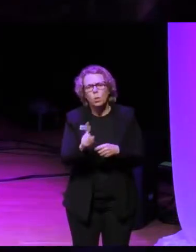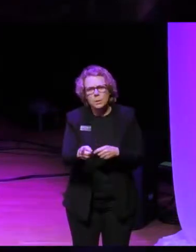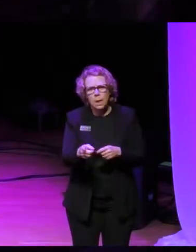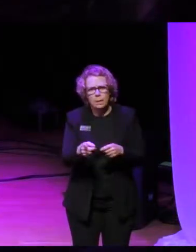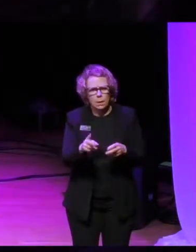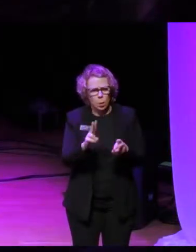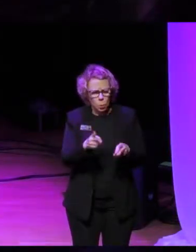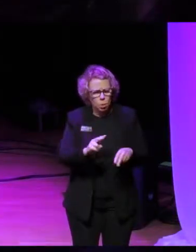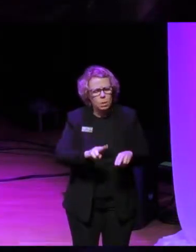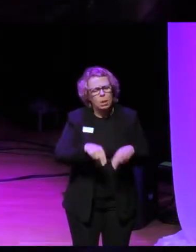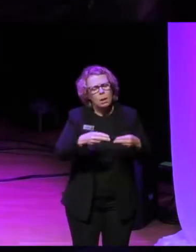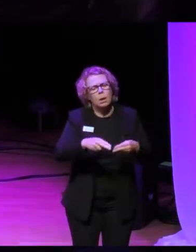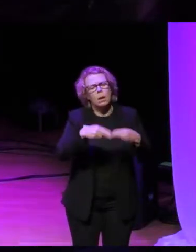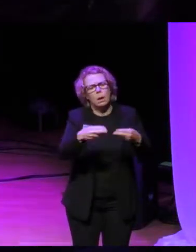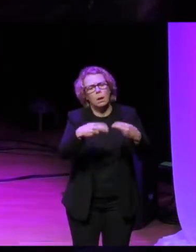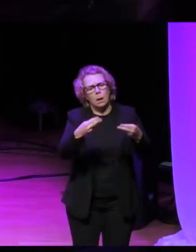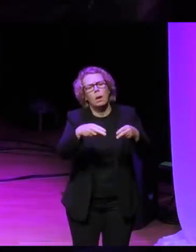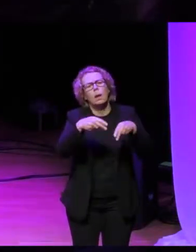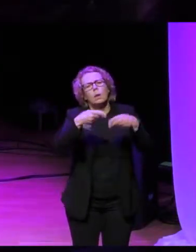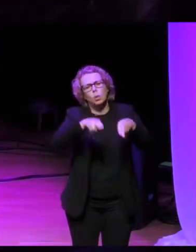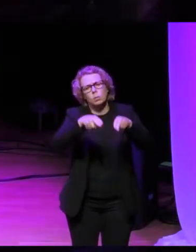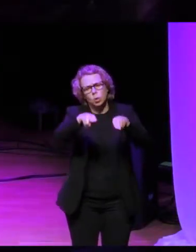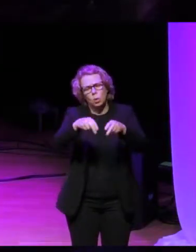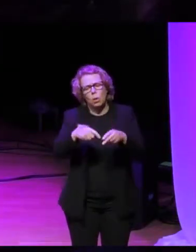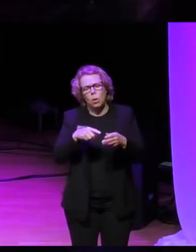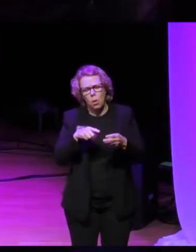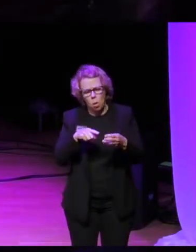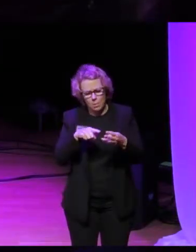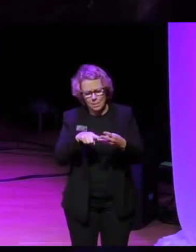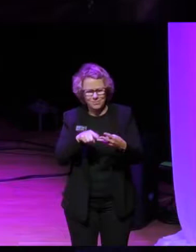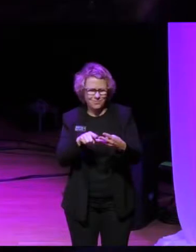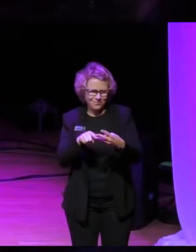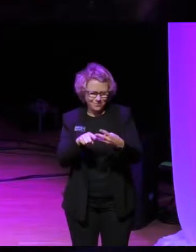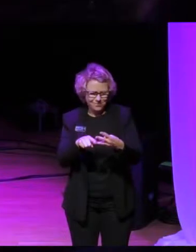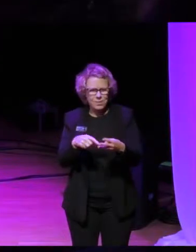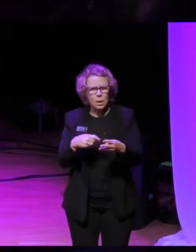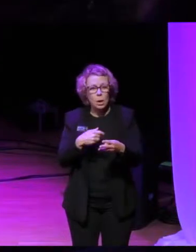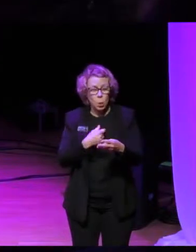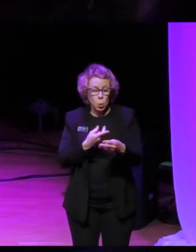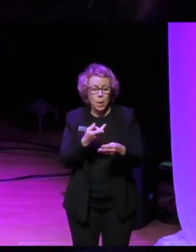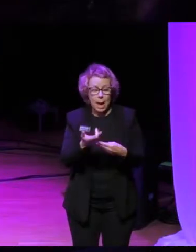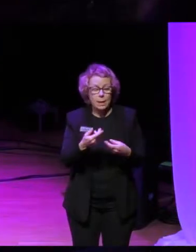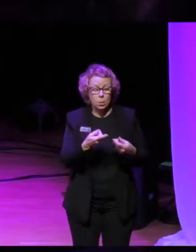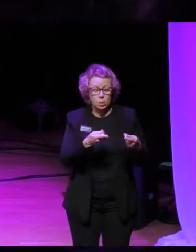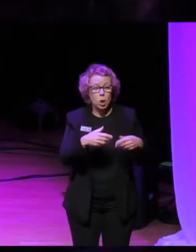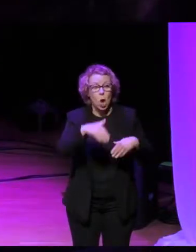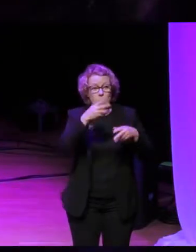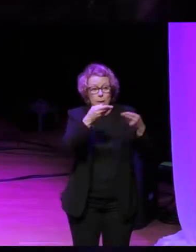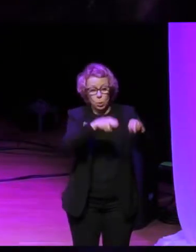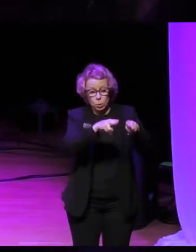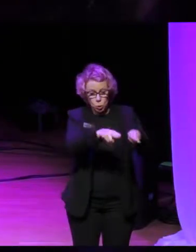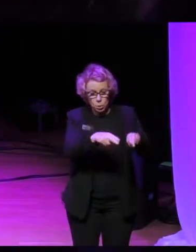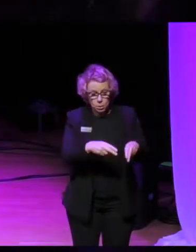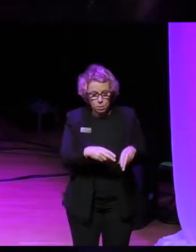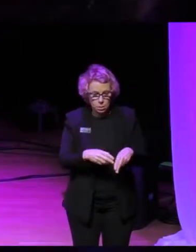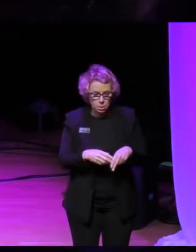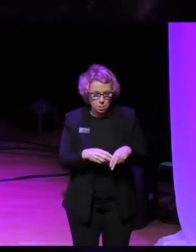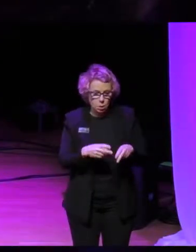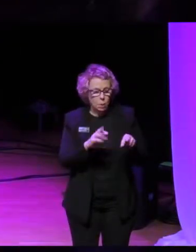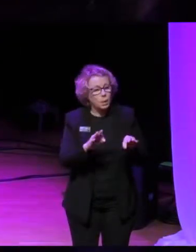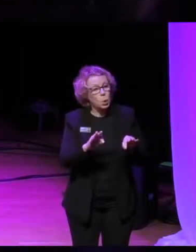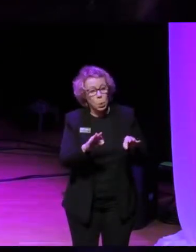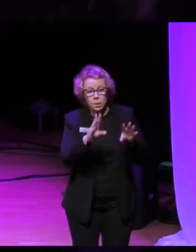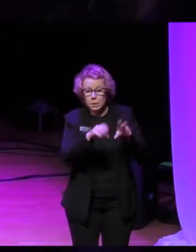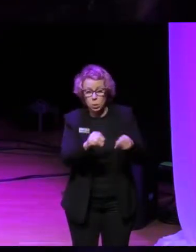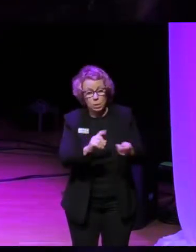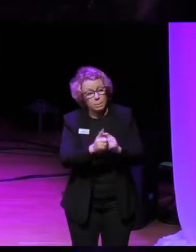the courts again, and we will see if Travel Ban 3.0 eventually is heard by the Supreme Court. So it's been a